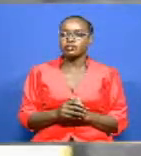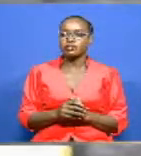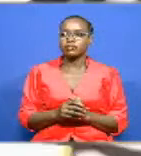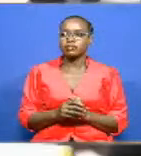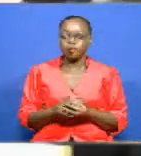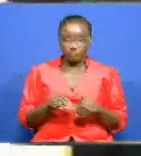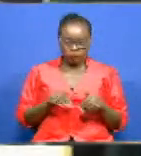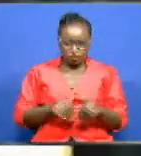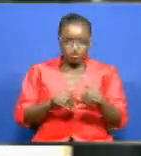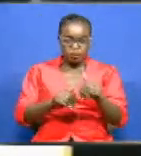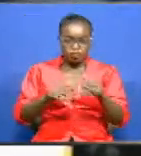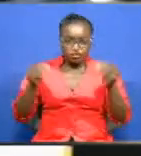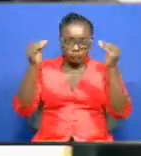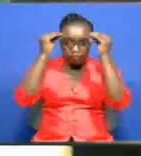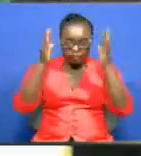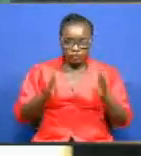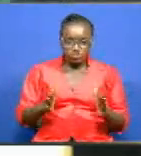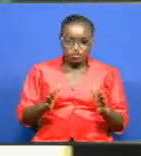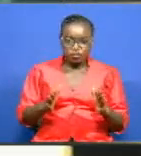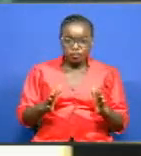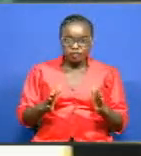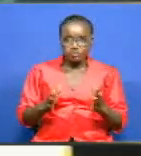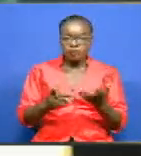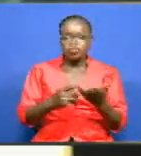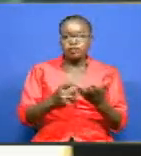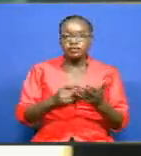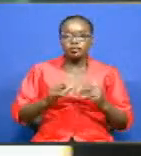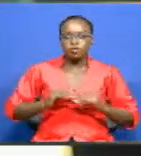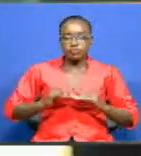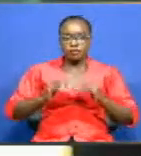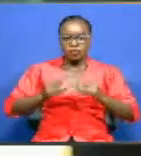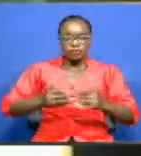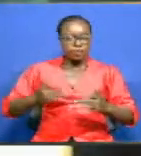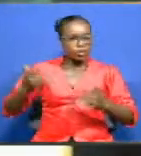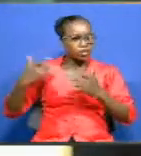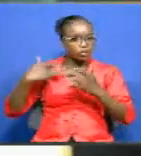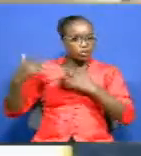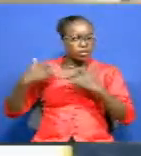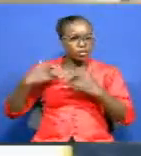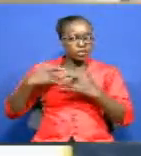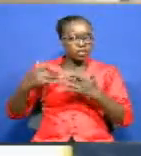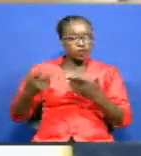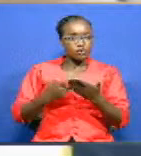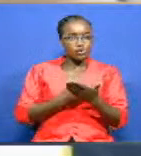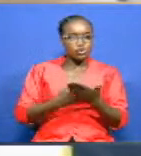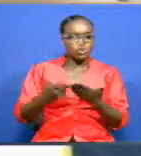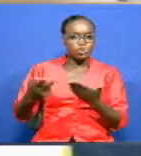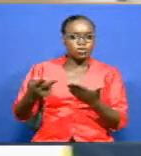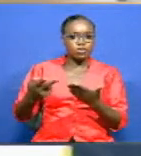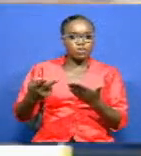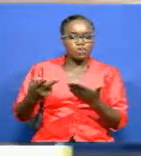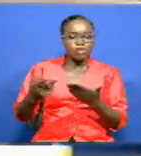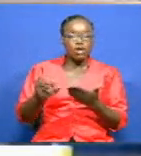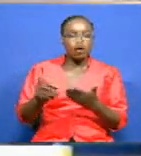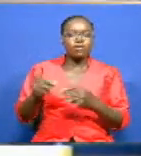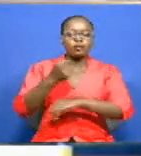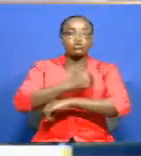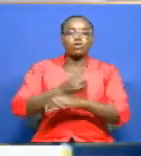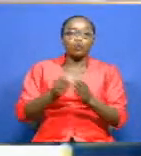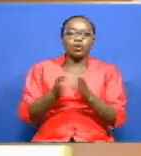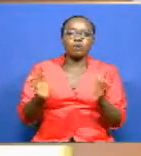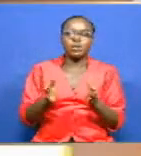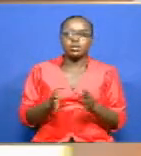Tracking learners. Statistics on teen pregnancy remains a concern as learners begin the second week of learning following resumption of